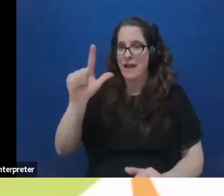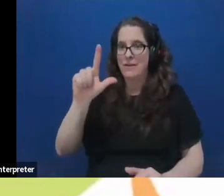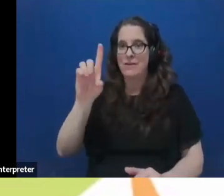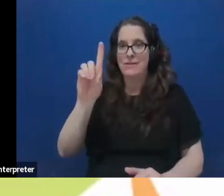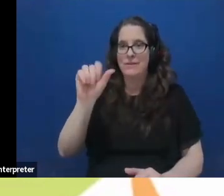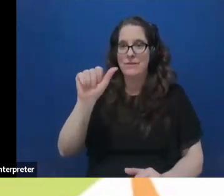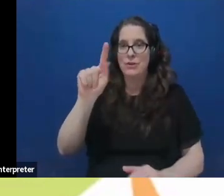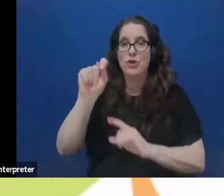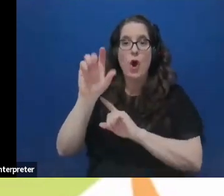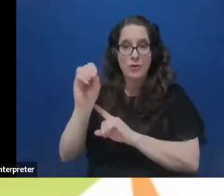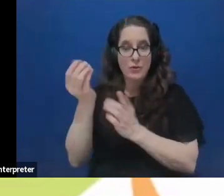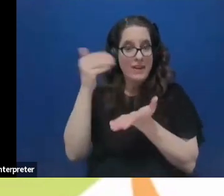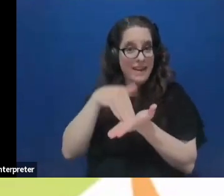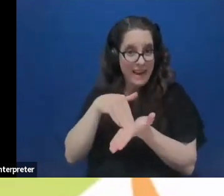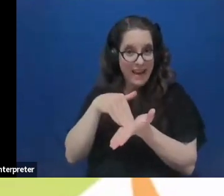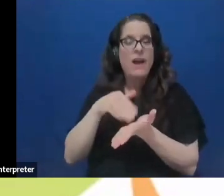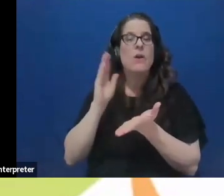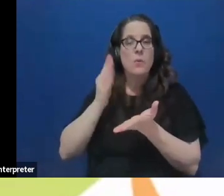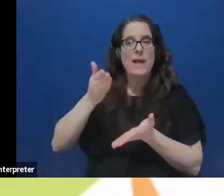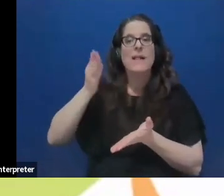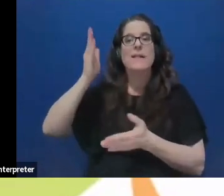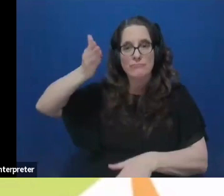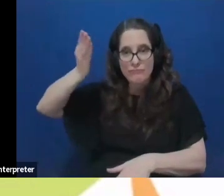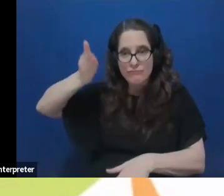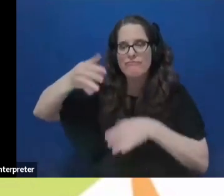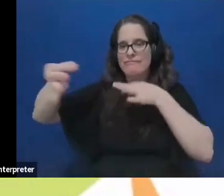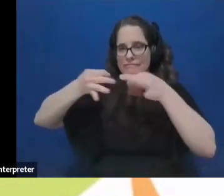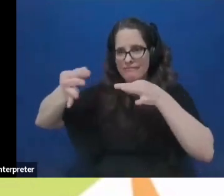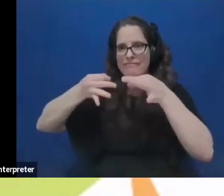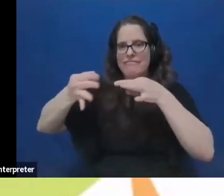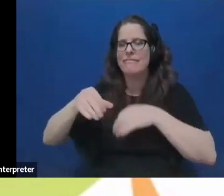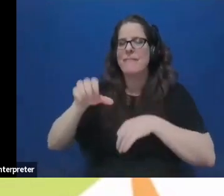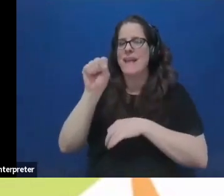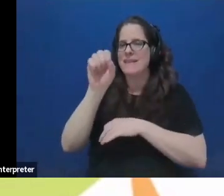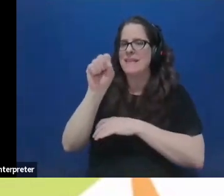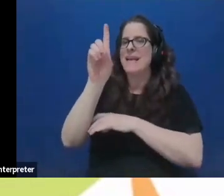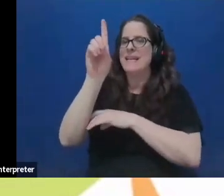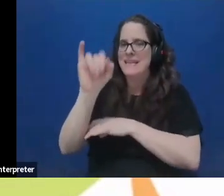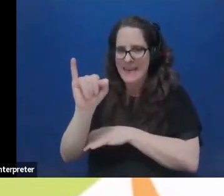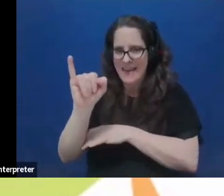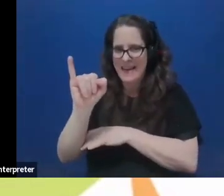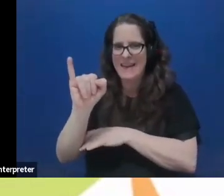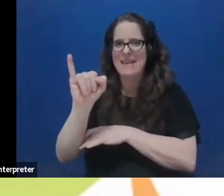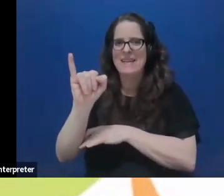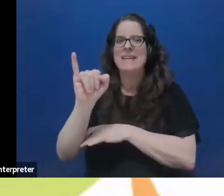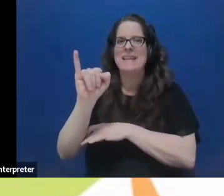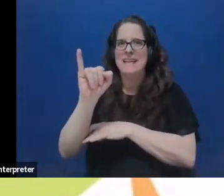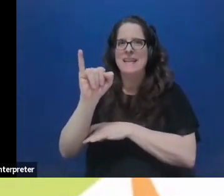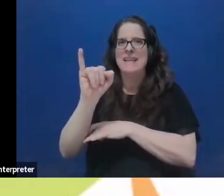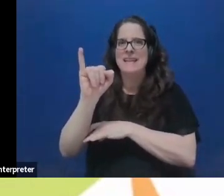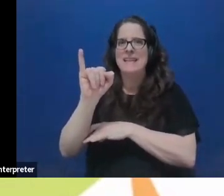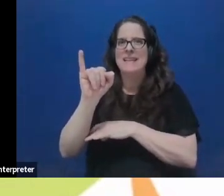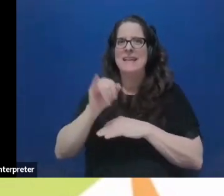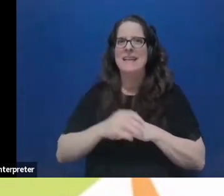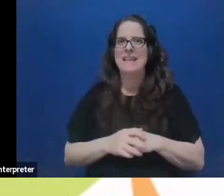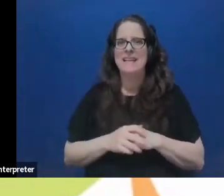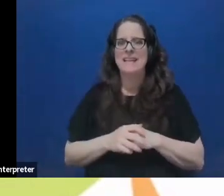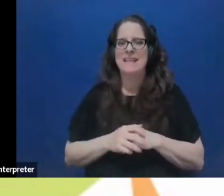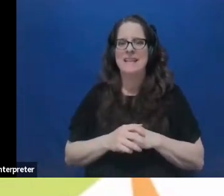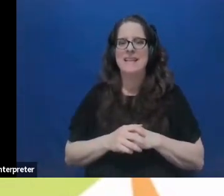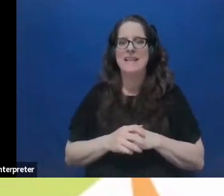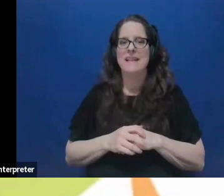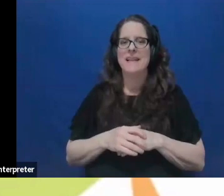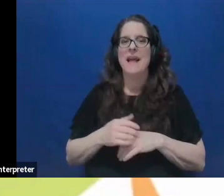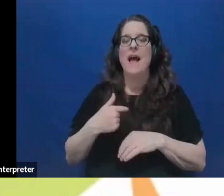to learn and to educate everyone on SSDI. So I will